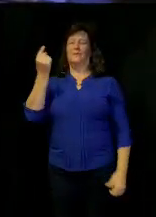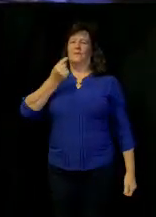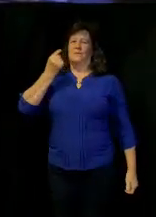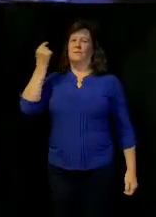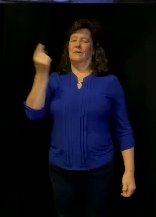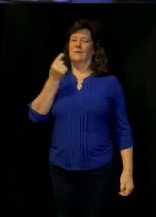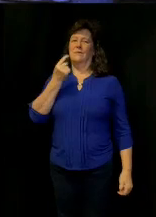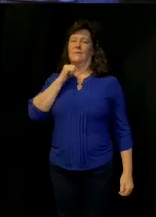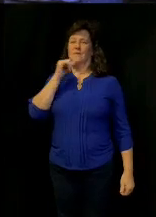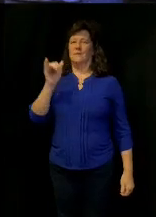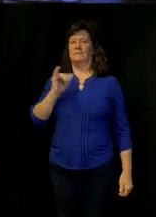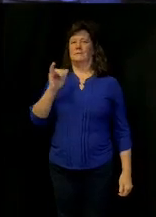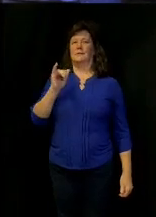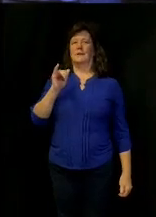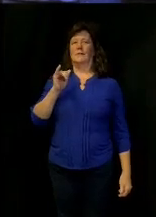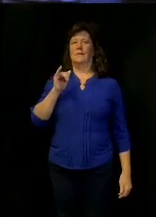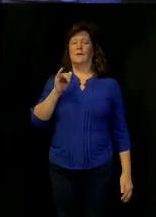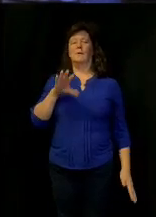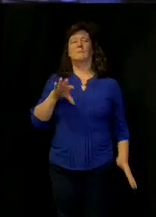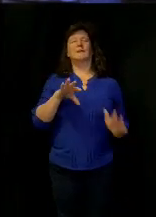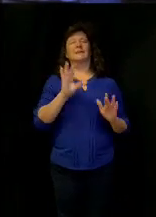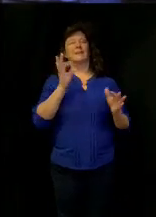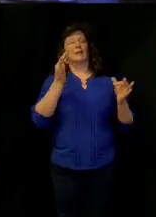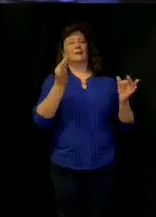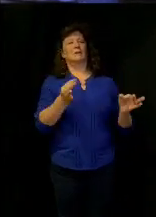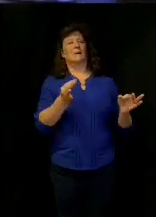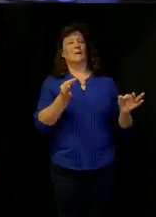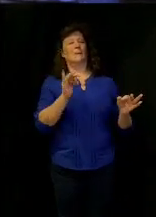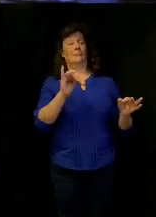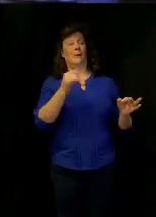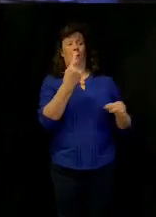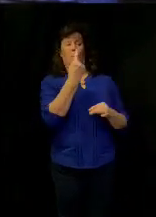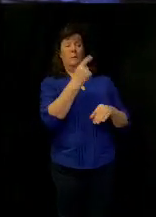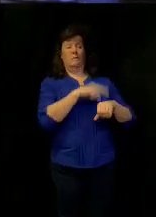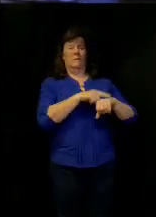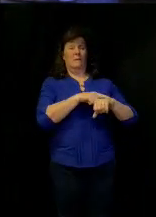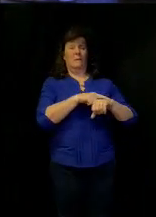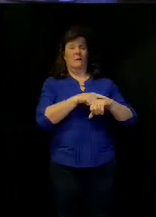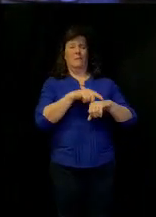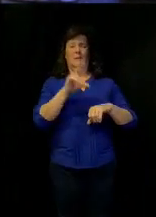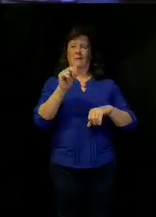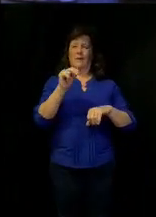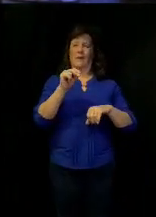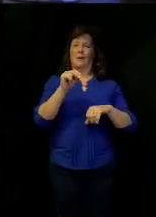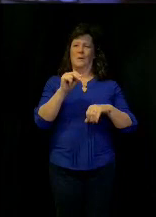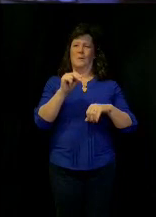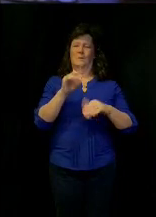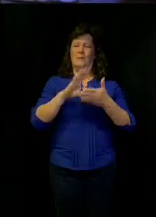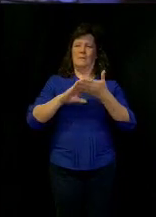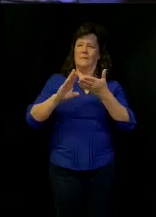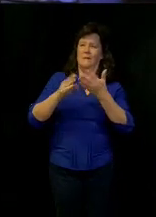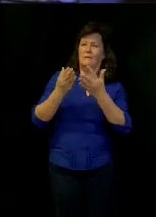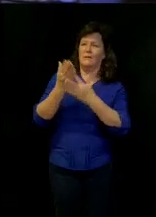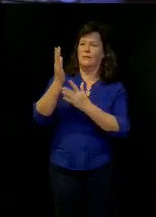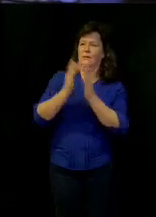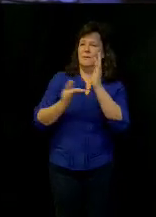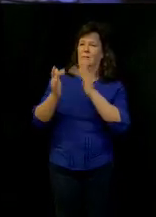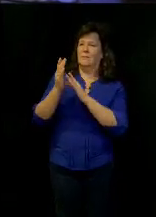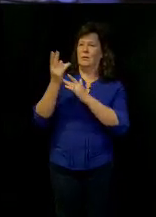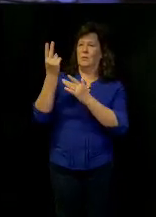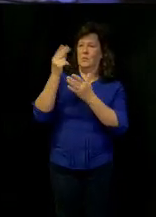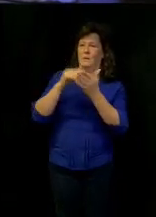It's not like that he decides to forgive you just in that moment. He forgave you through Christ. Amen. 2,000 years